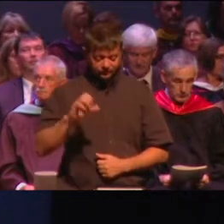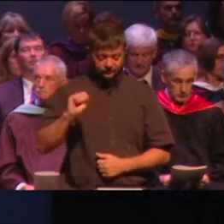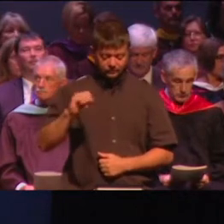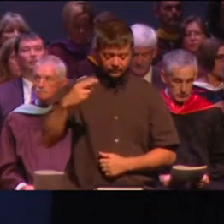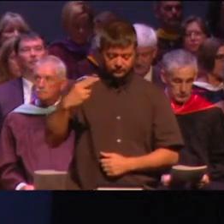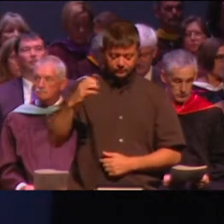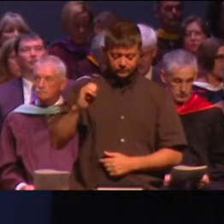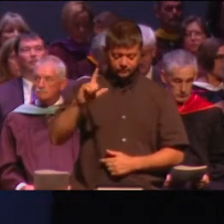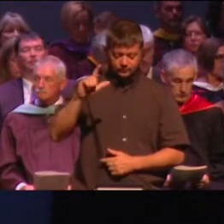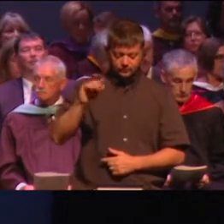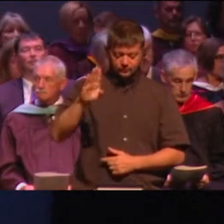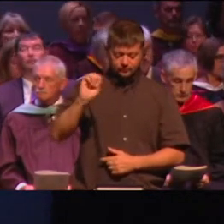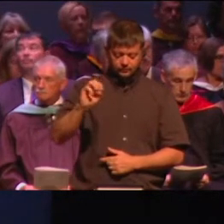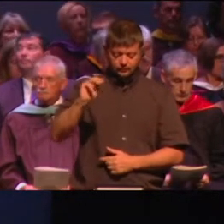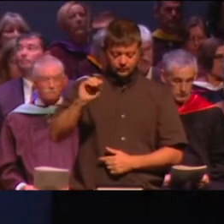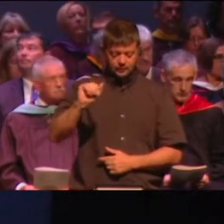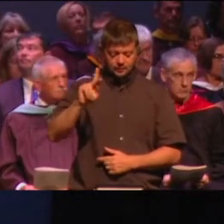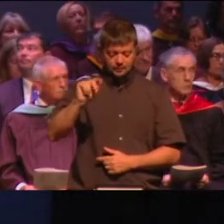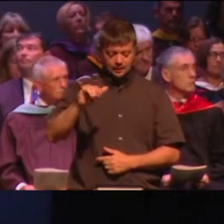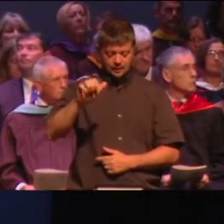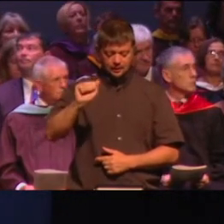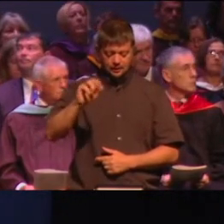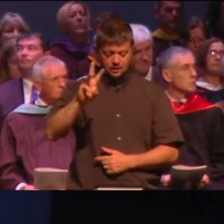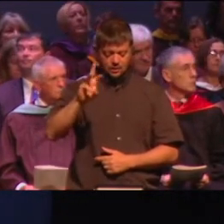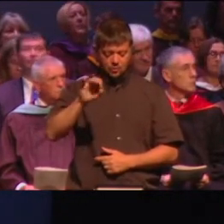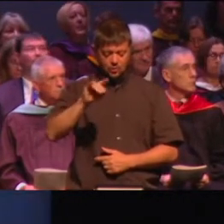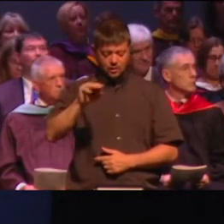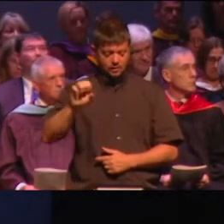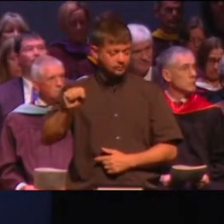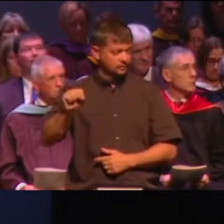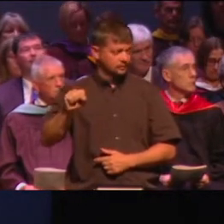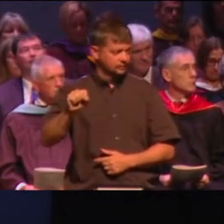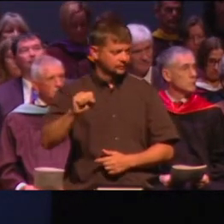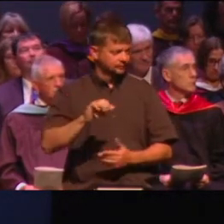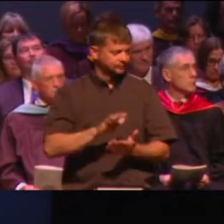Shelby Michaela Williams.